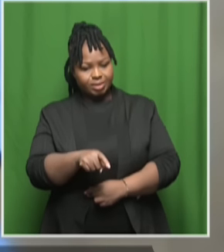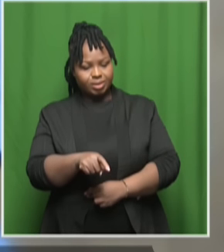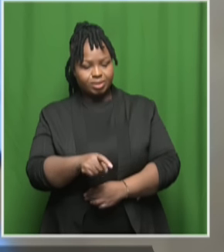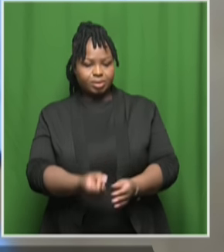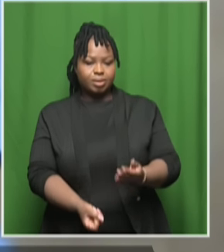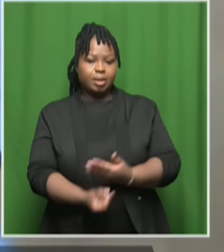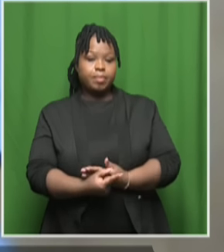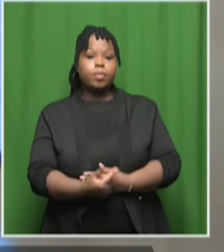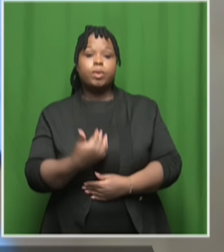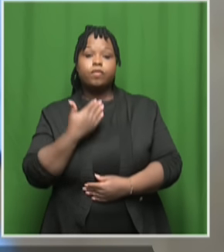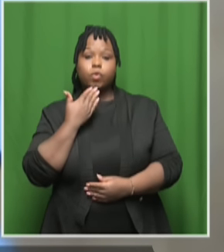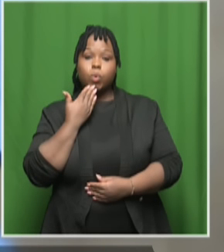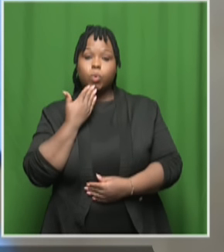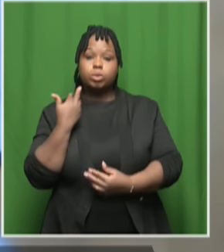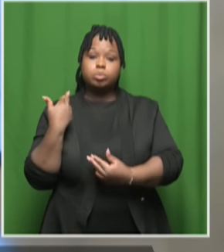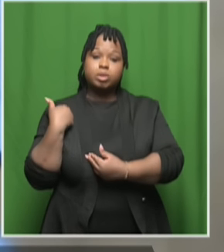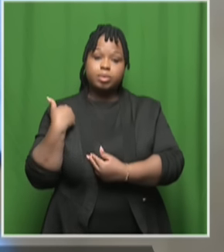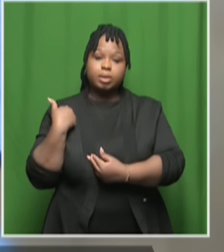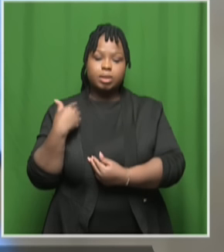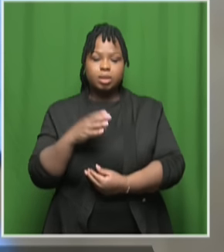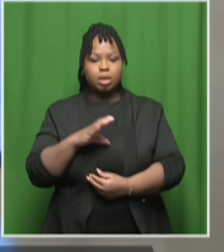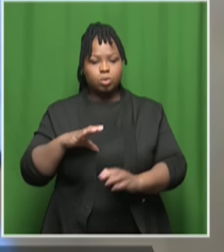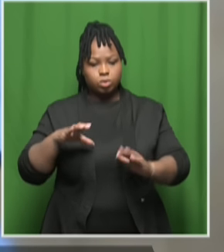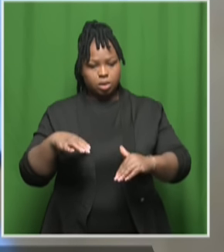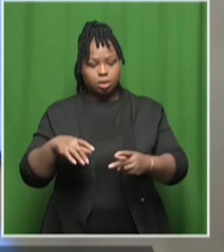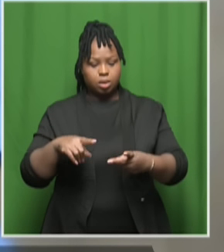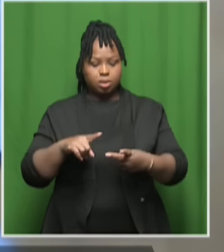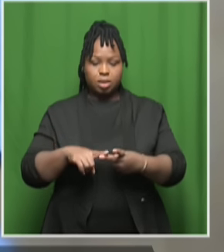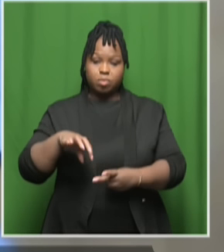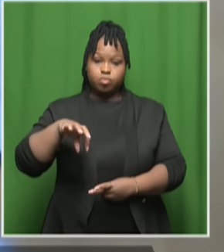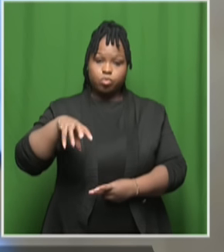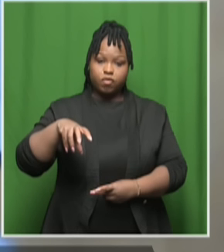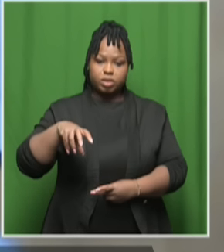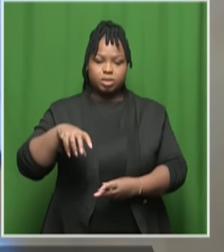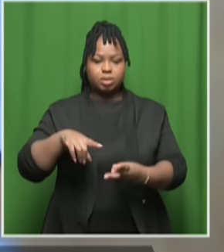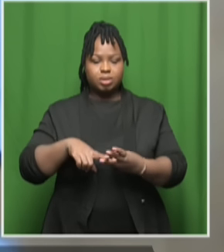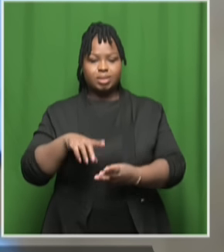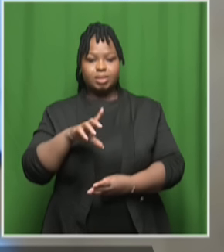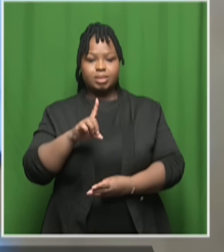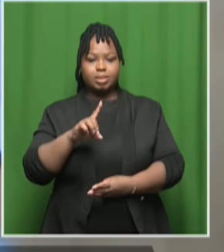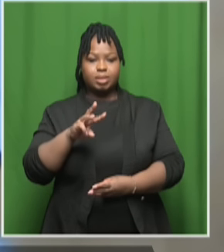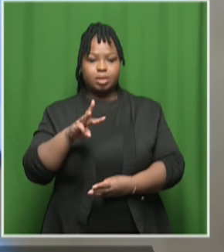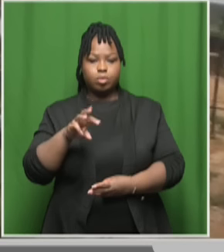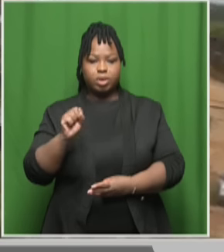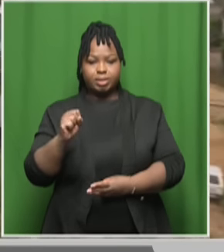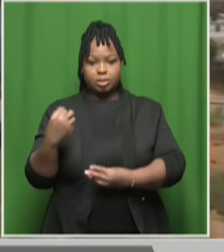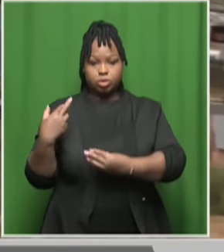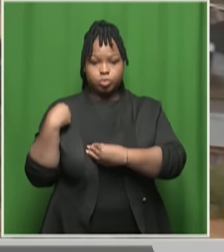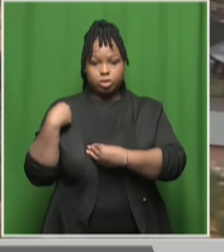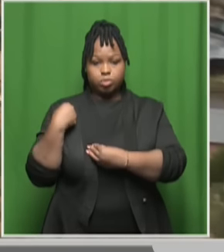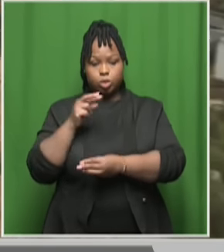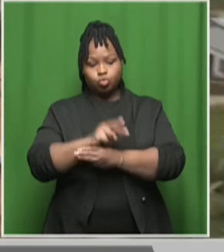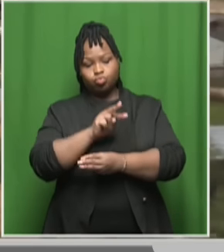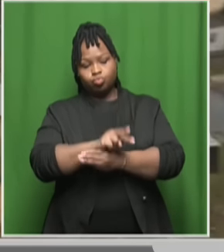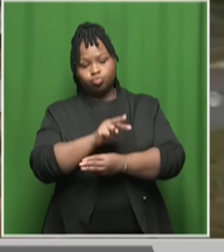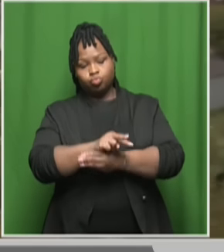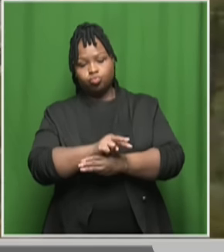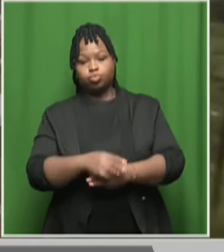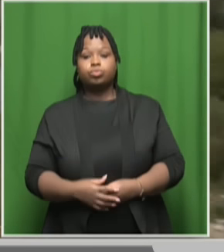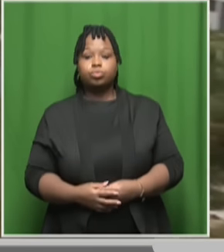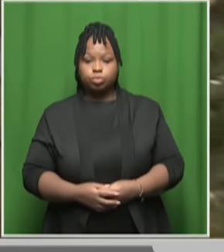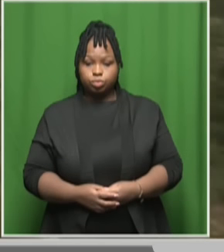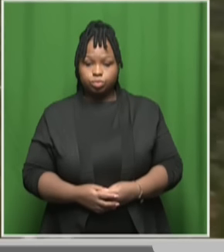fulfilled by Council, as well as by province and DWS. And just to be clear,